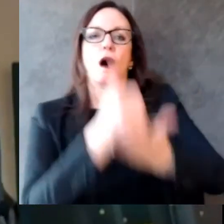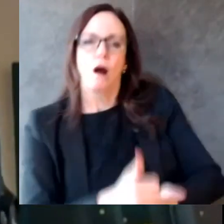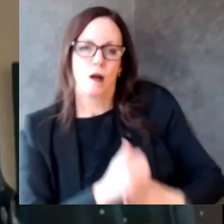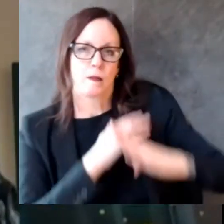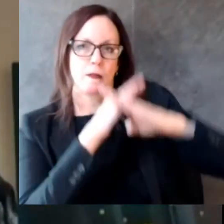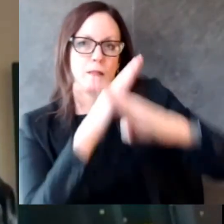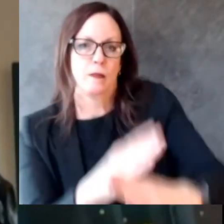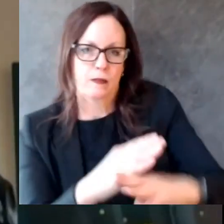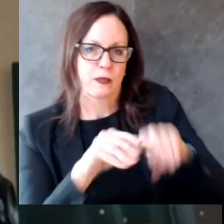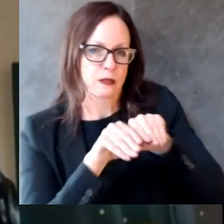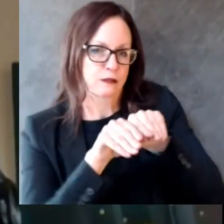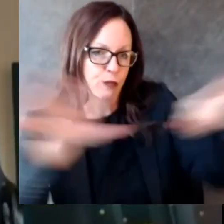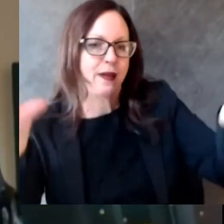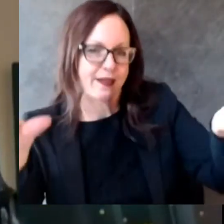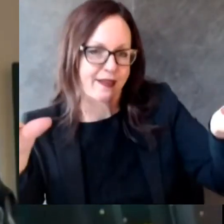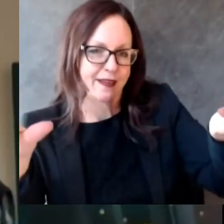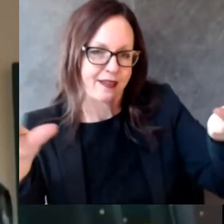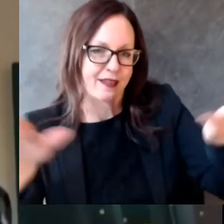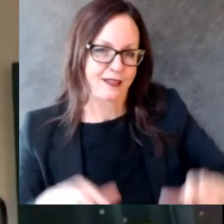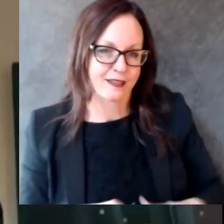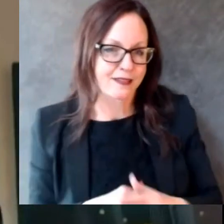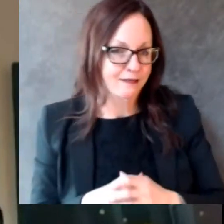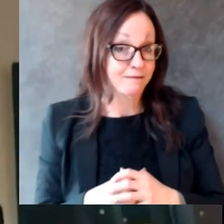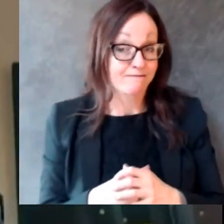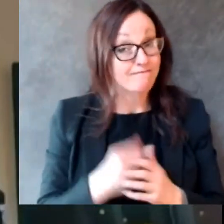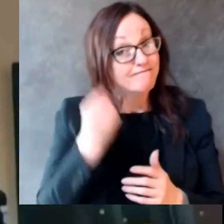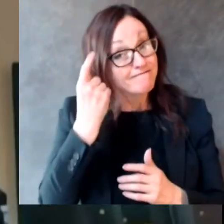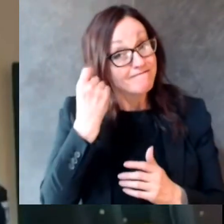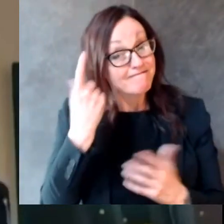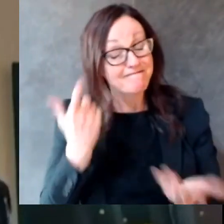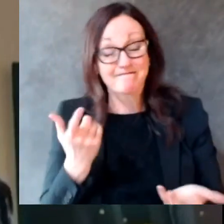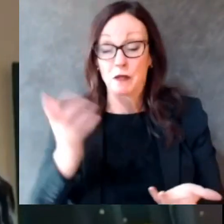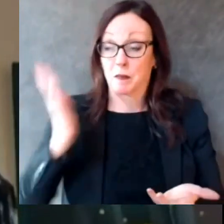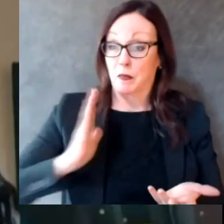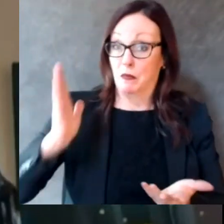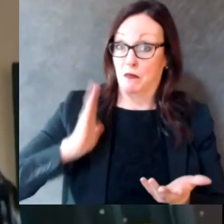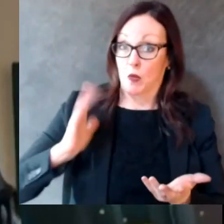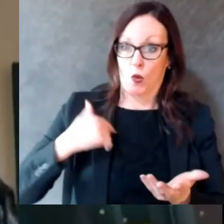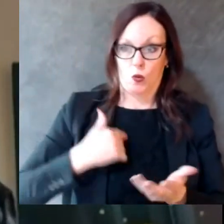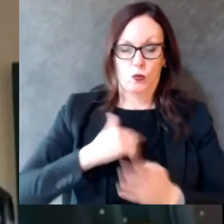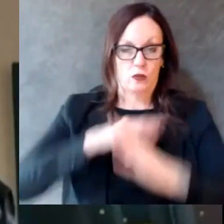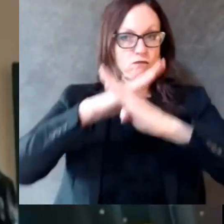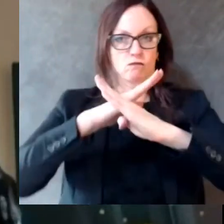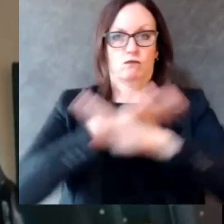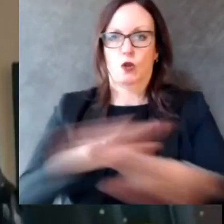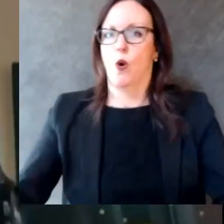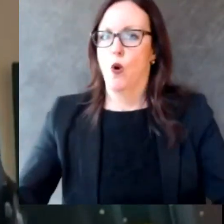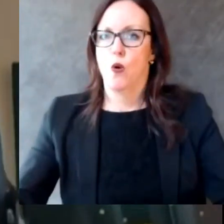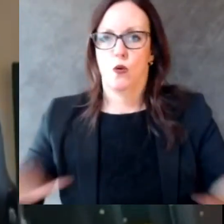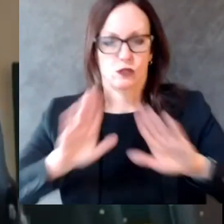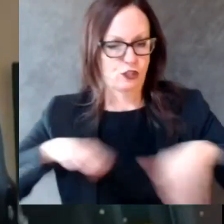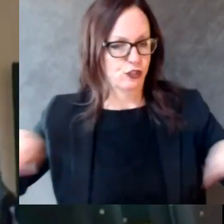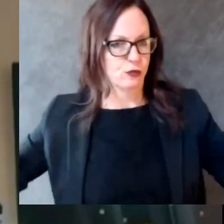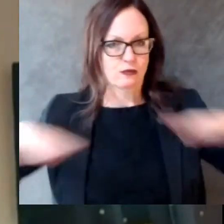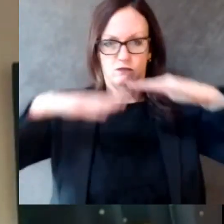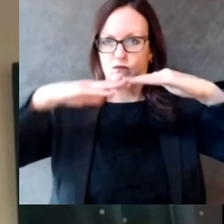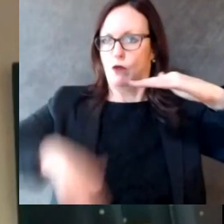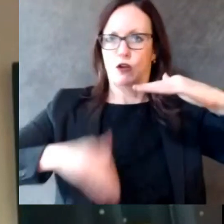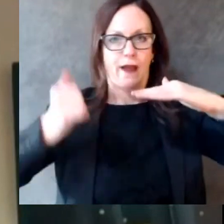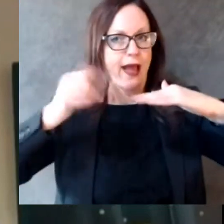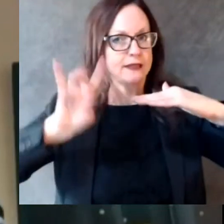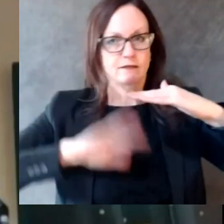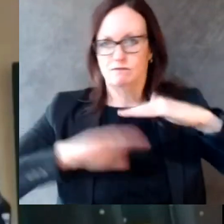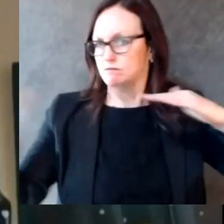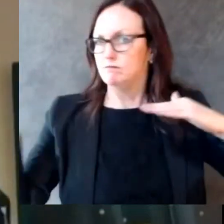report based on the total population because that's who we need to have immunity in order to do, as I was speaking